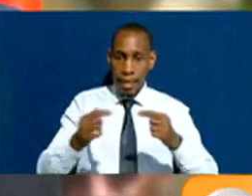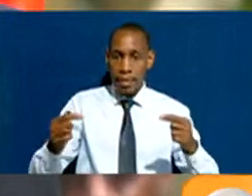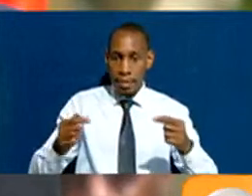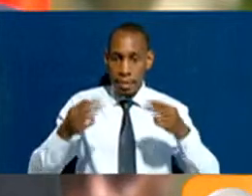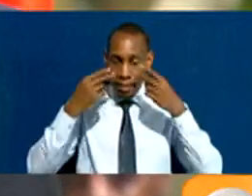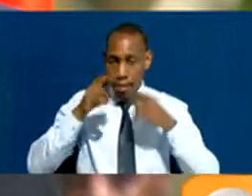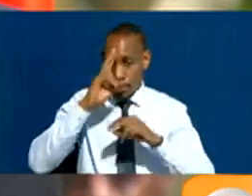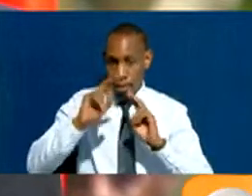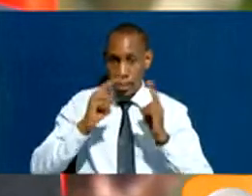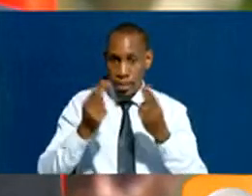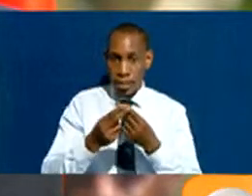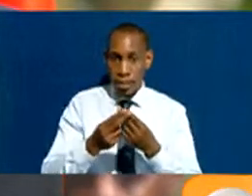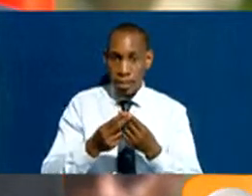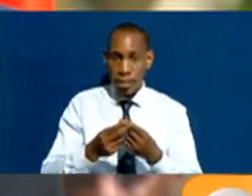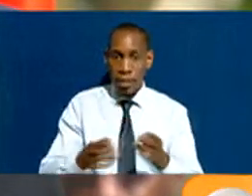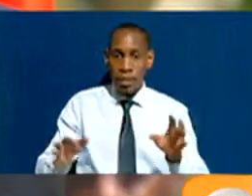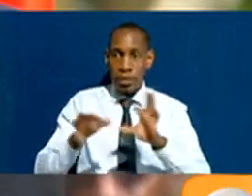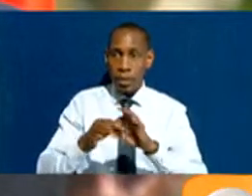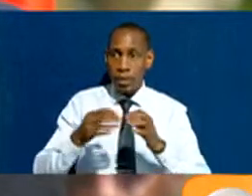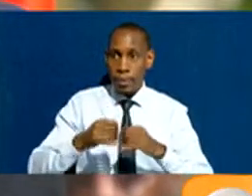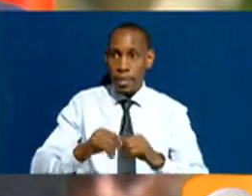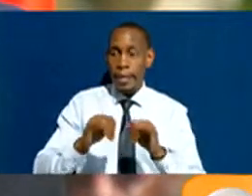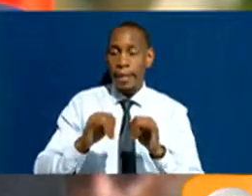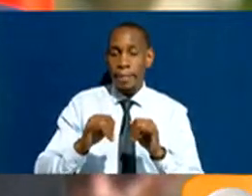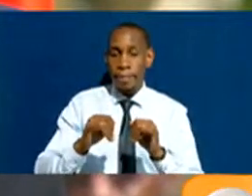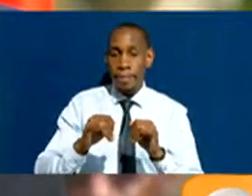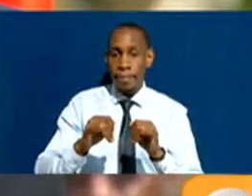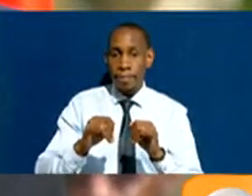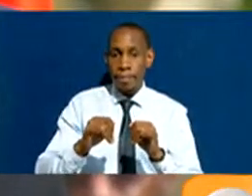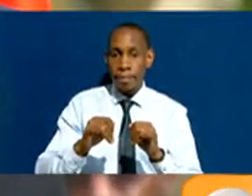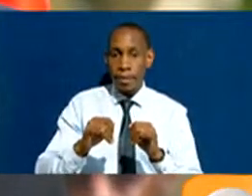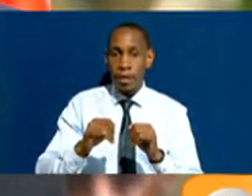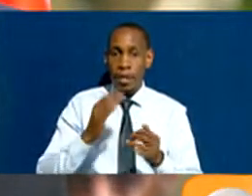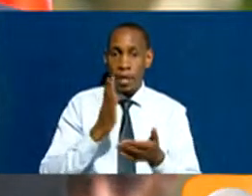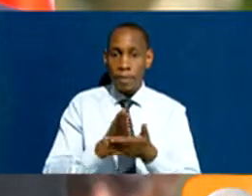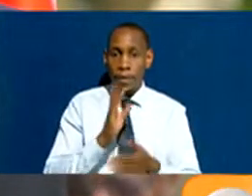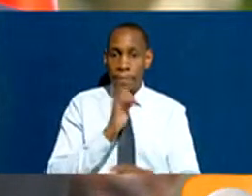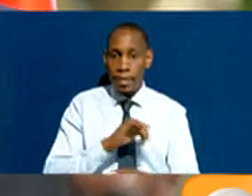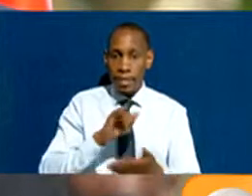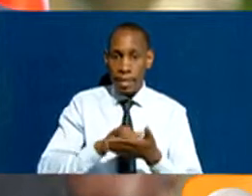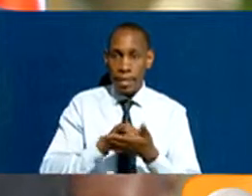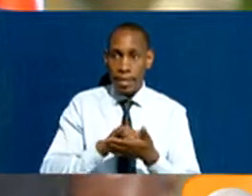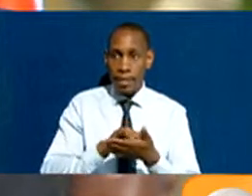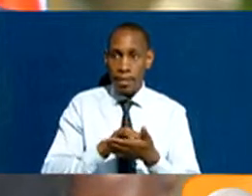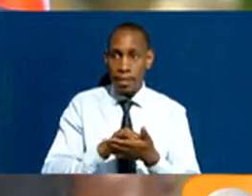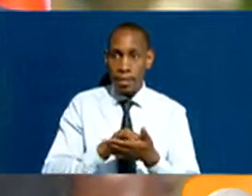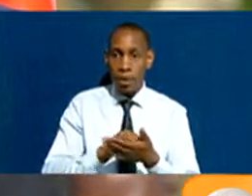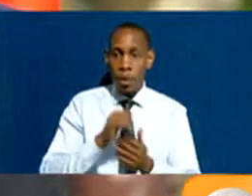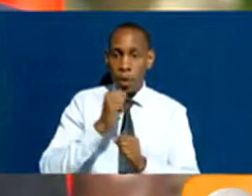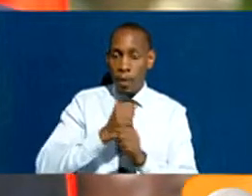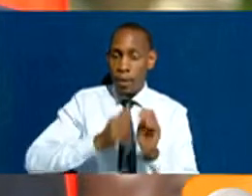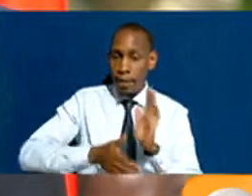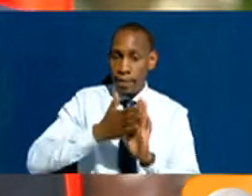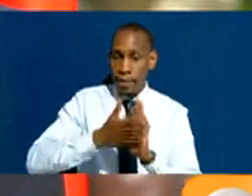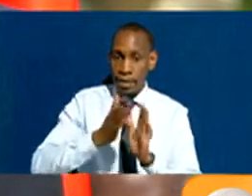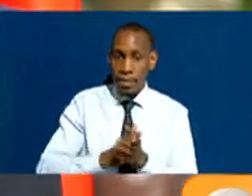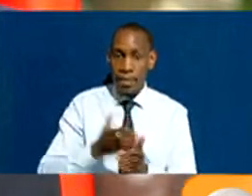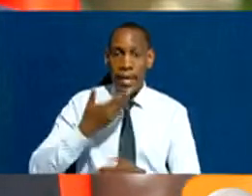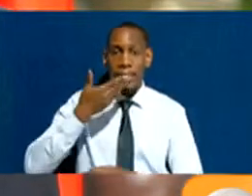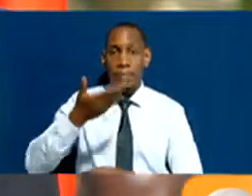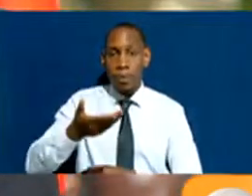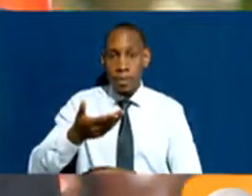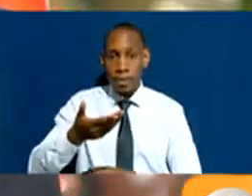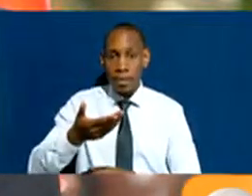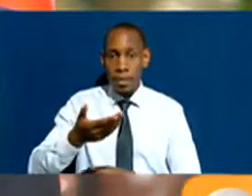has, through joint exercises, been tried, tested, and proven to be the most efficient, responsive,